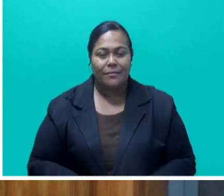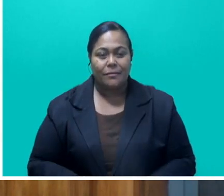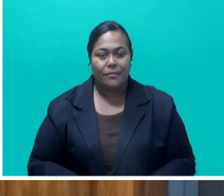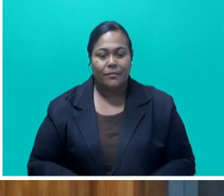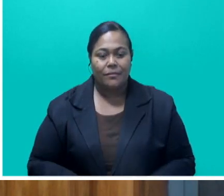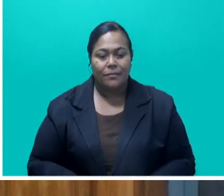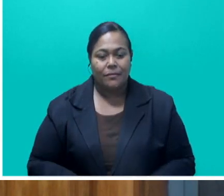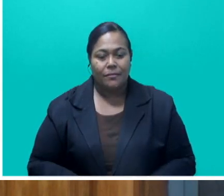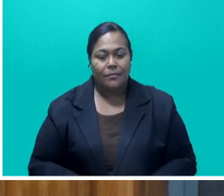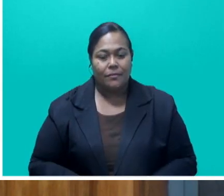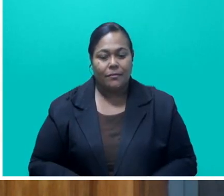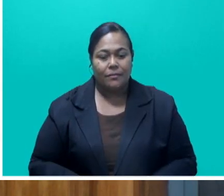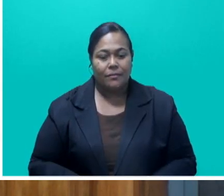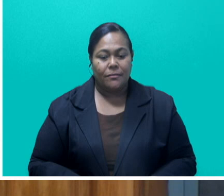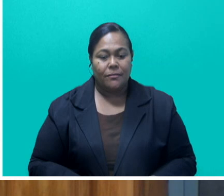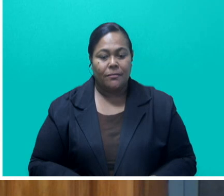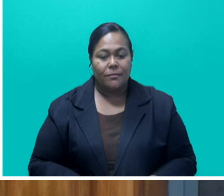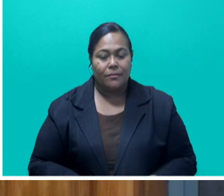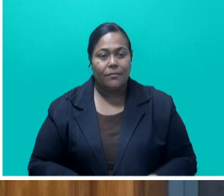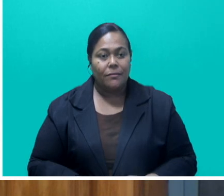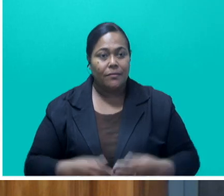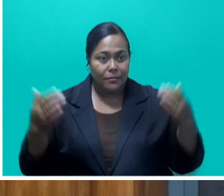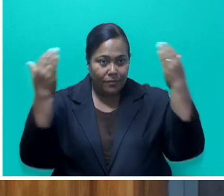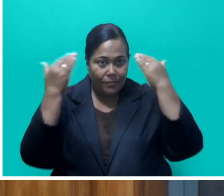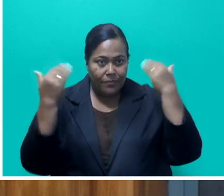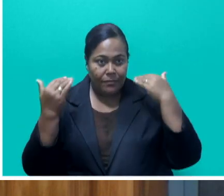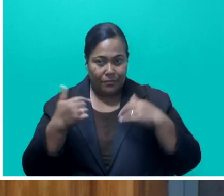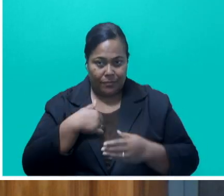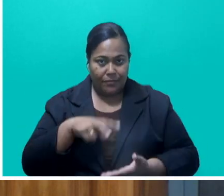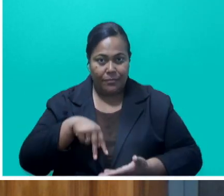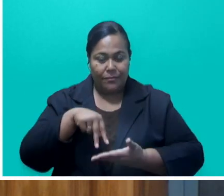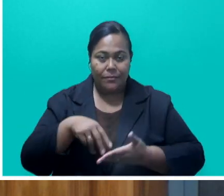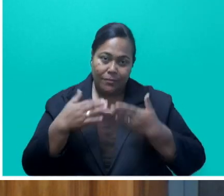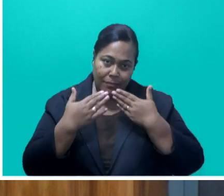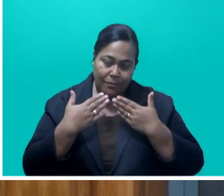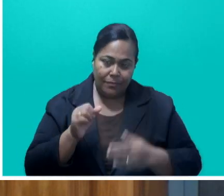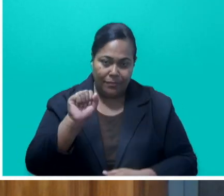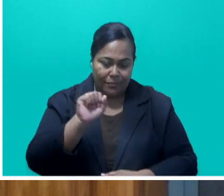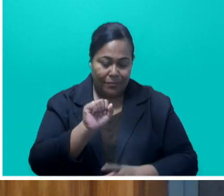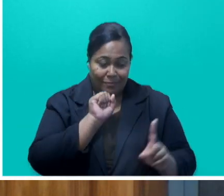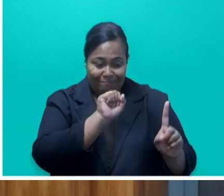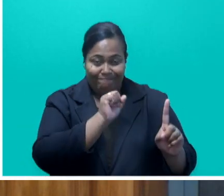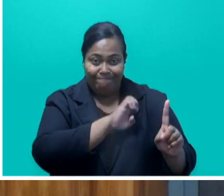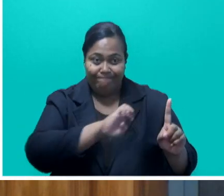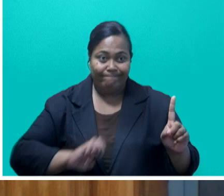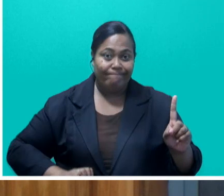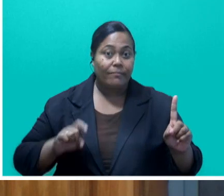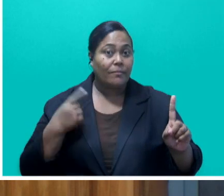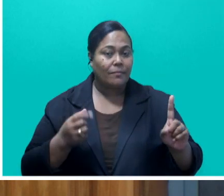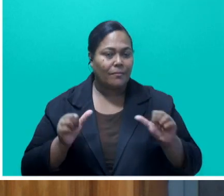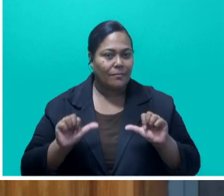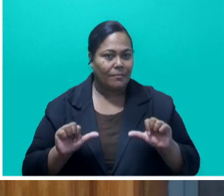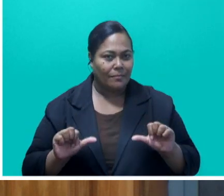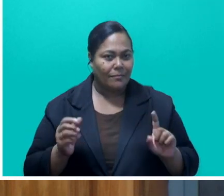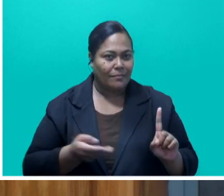Mr. Speaker, sir, I rise to thank His Excellency, the President, for his most